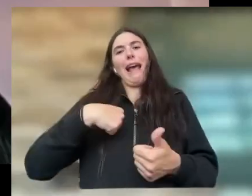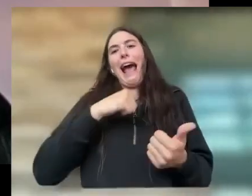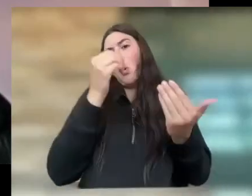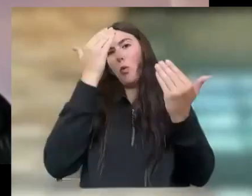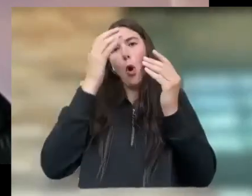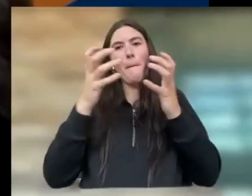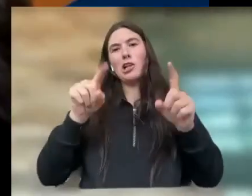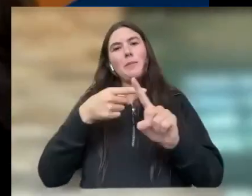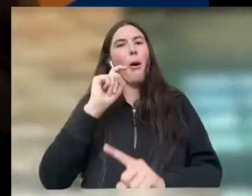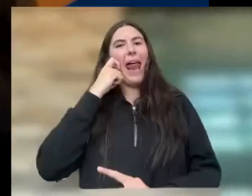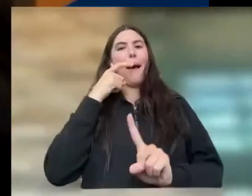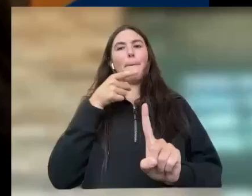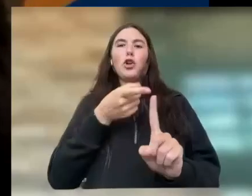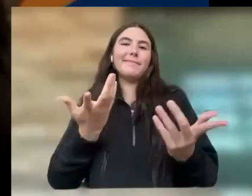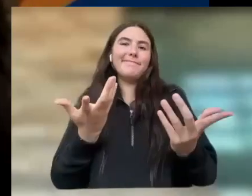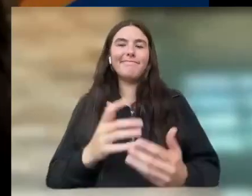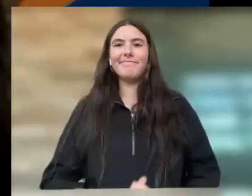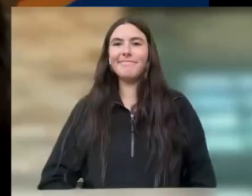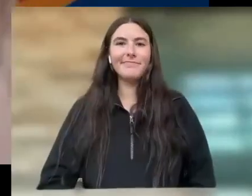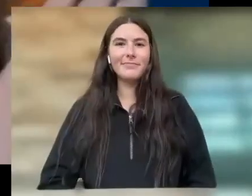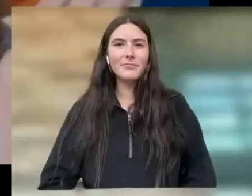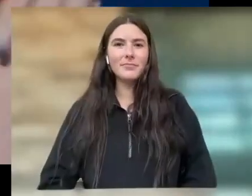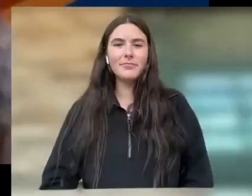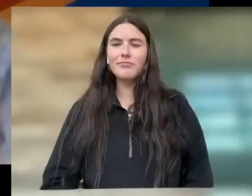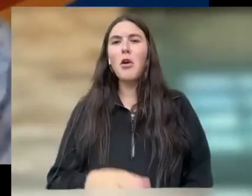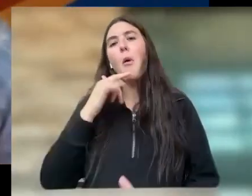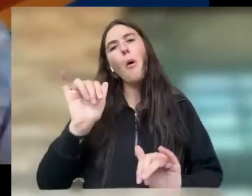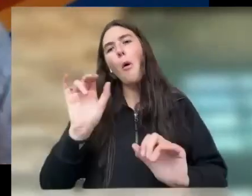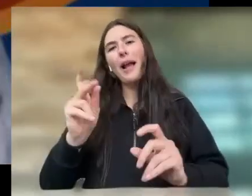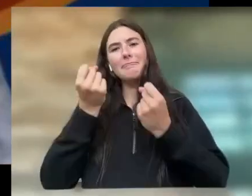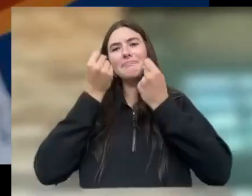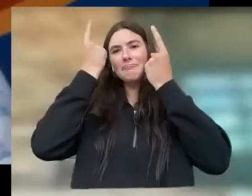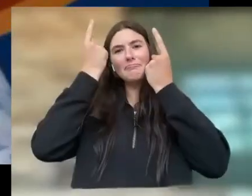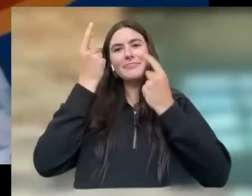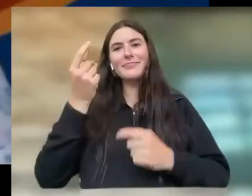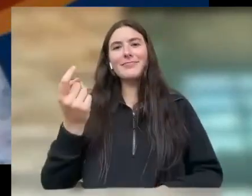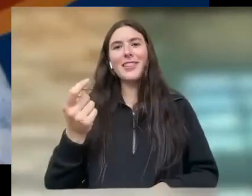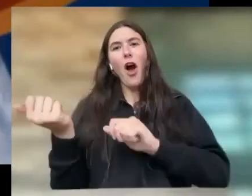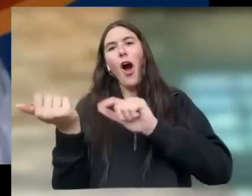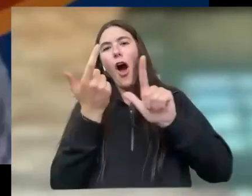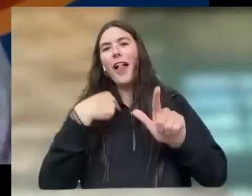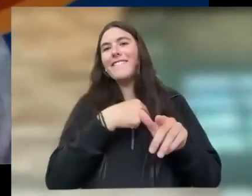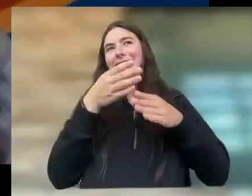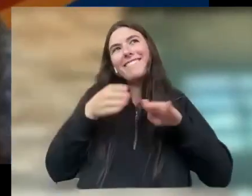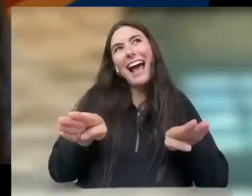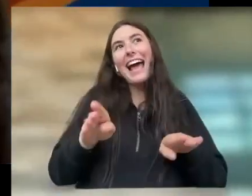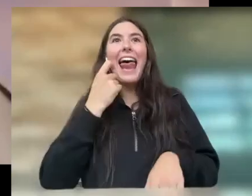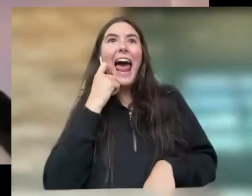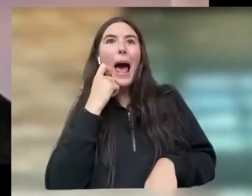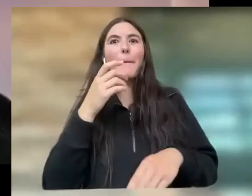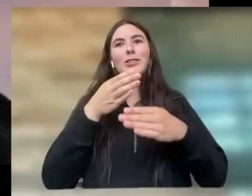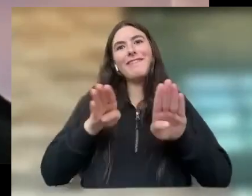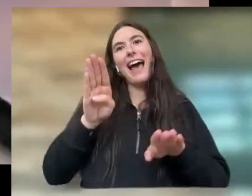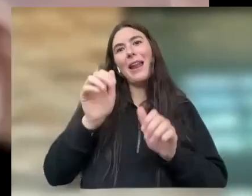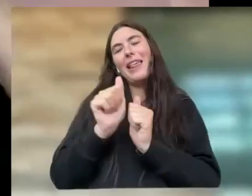sorry. I totally understand. We are definitely divided in between Apple Yeah, I see